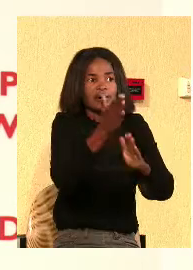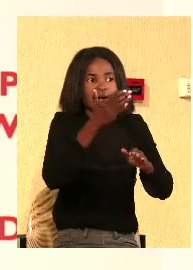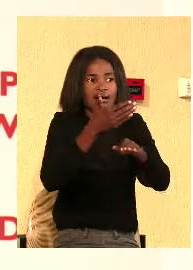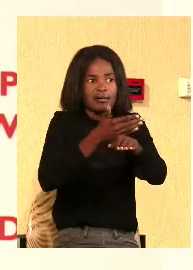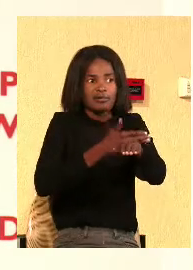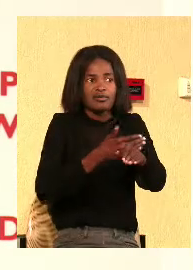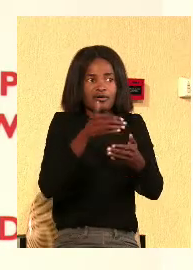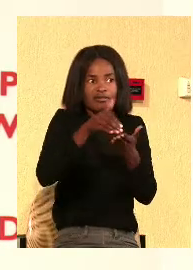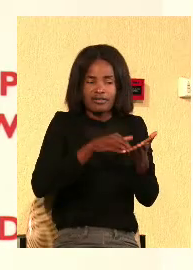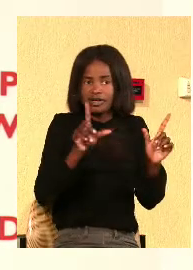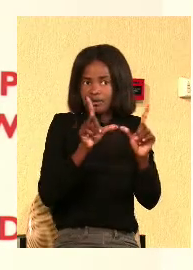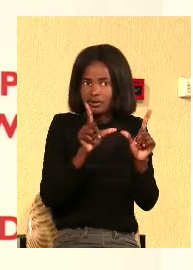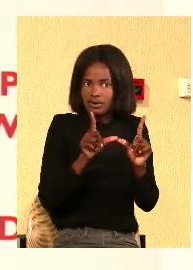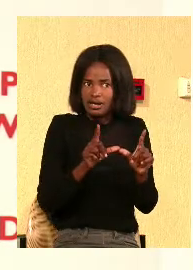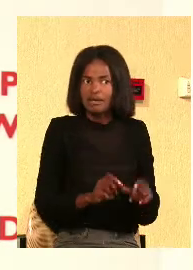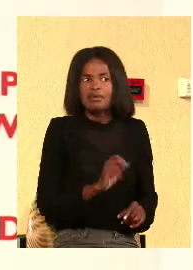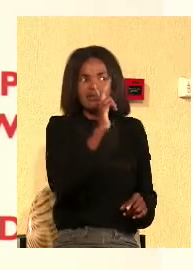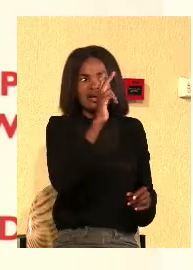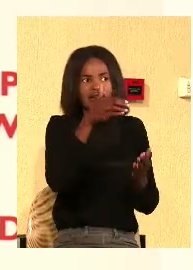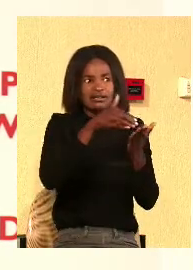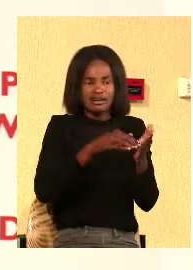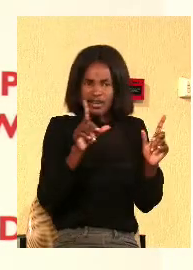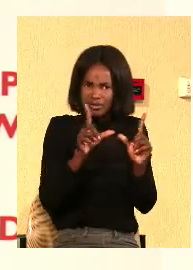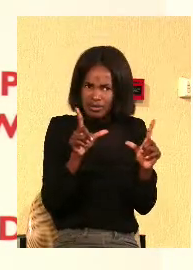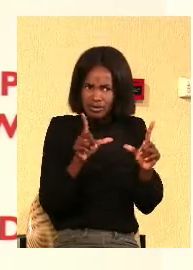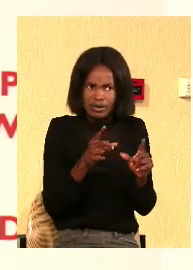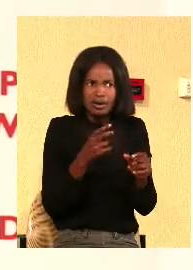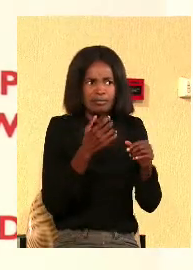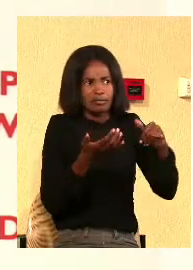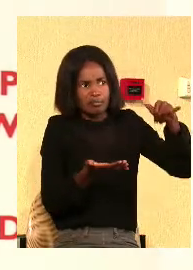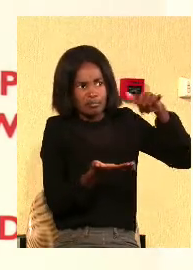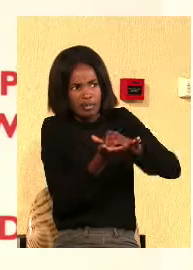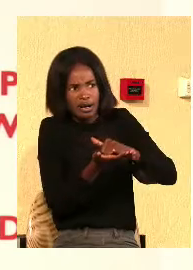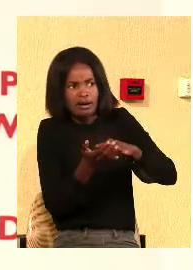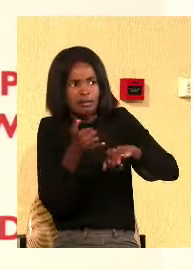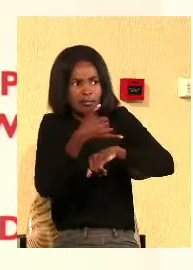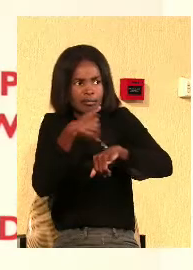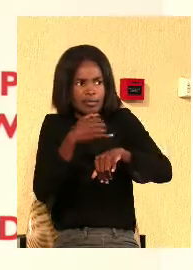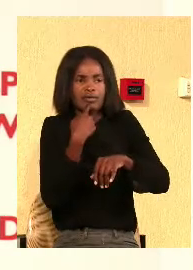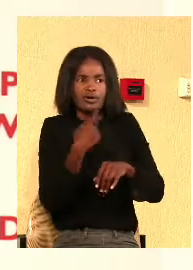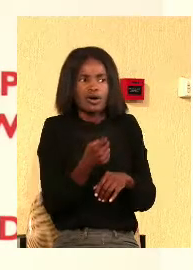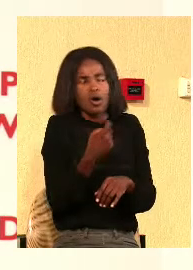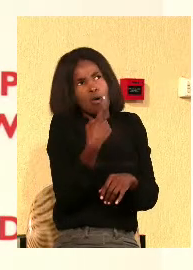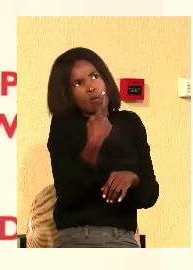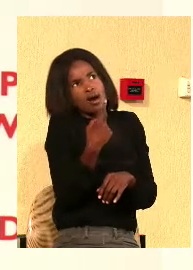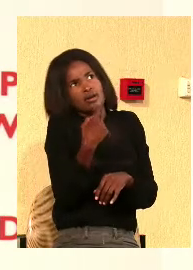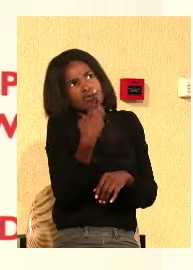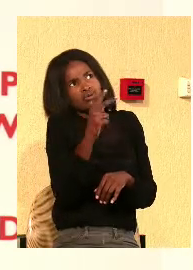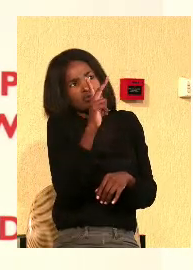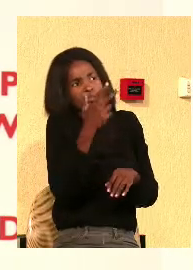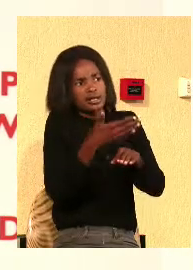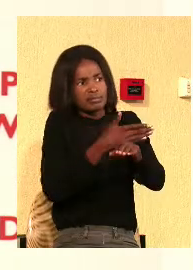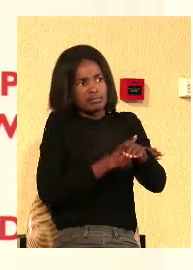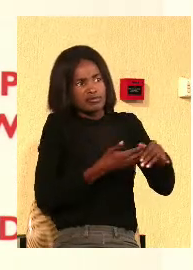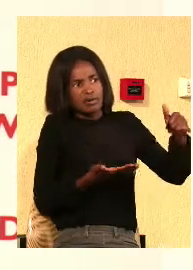here, they were told by Air Namibia or officials at the airport that 1 or 2 planes already landed before their